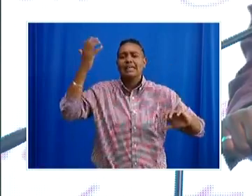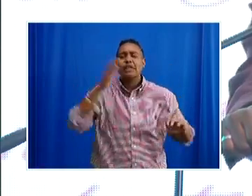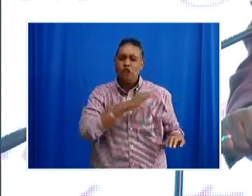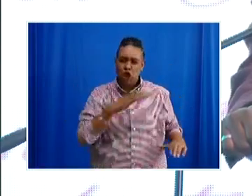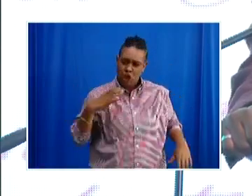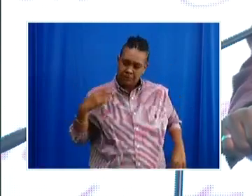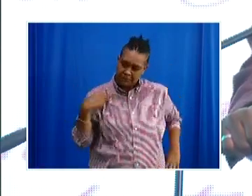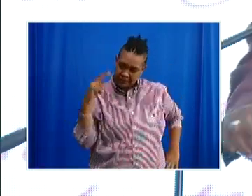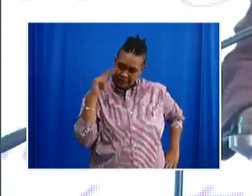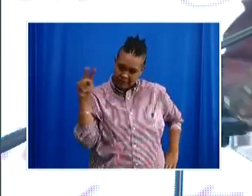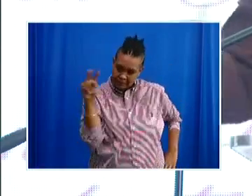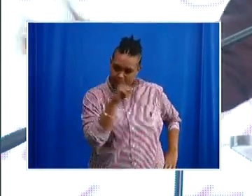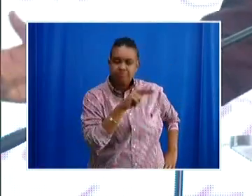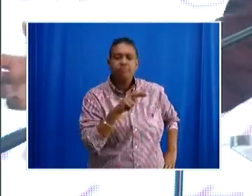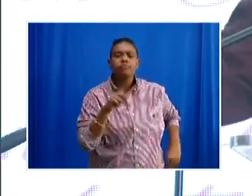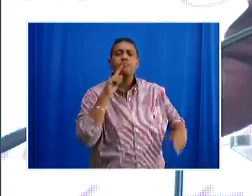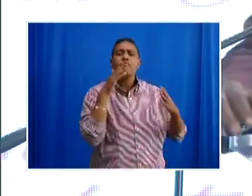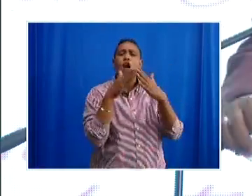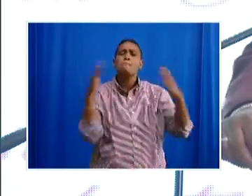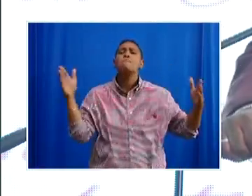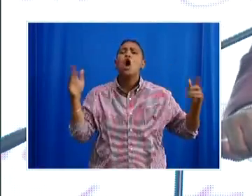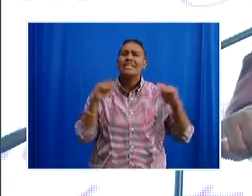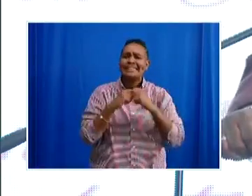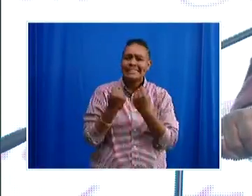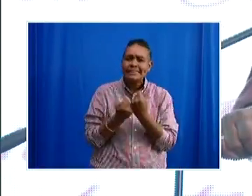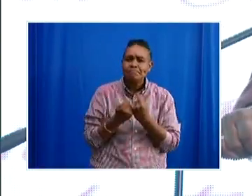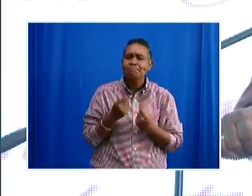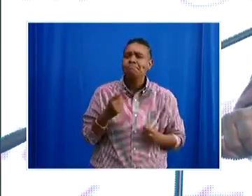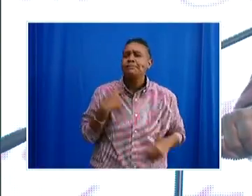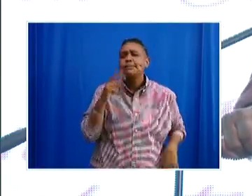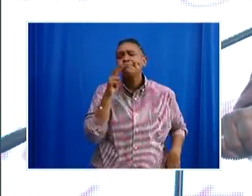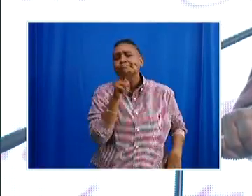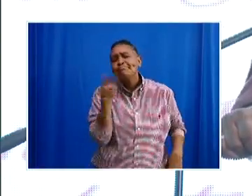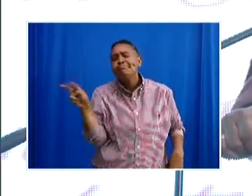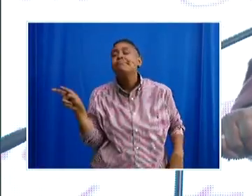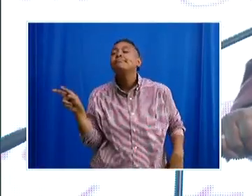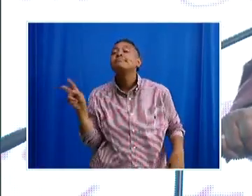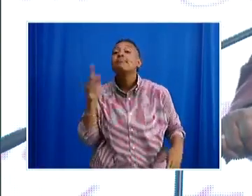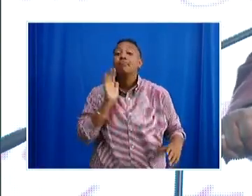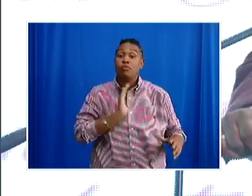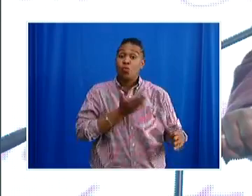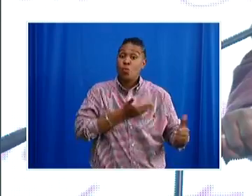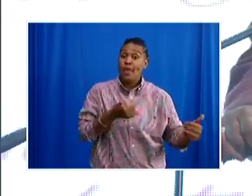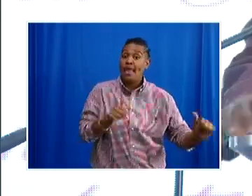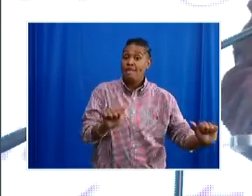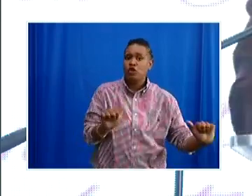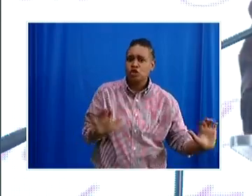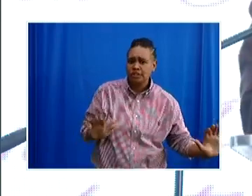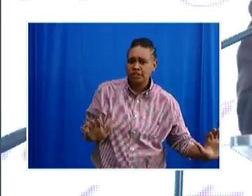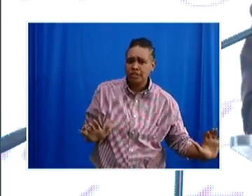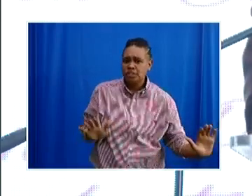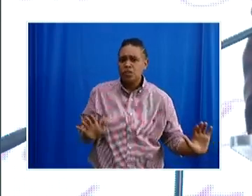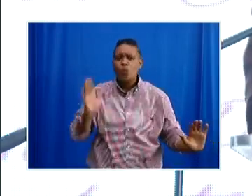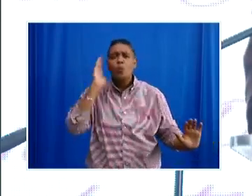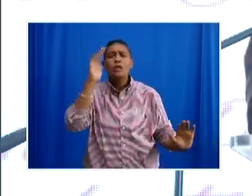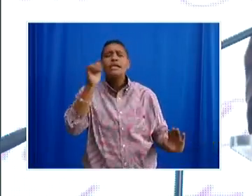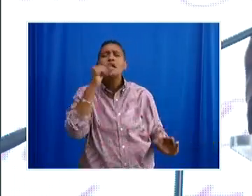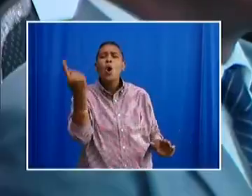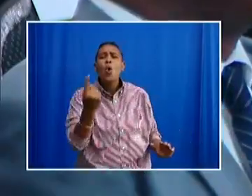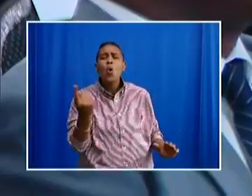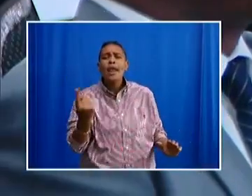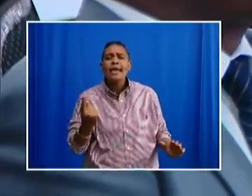Committee, a broad-based team. And our efforts will not